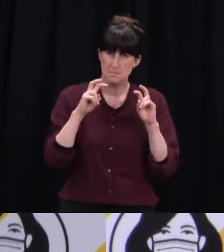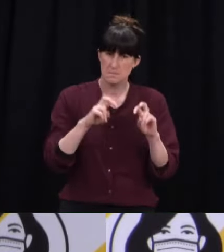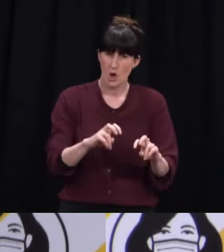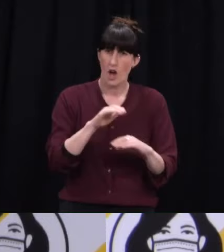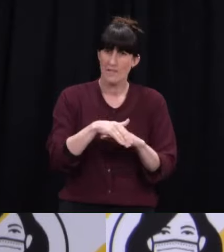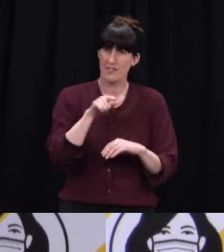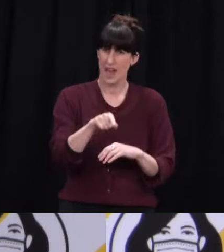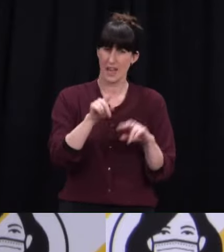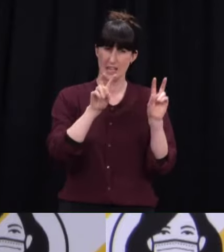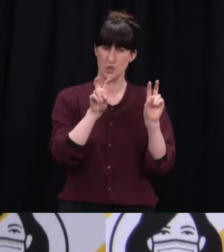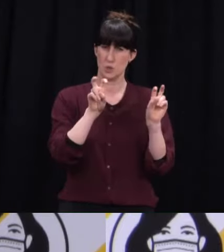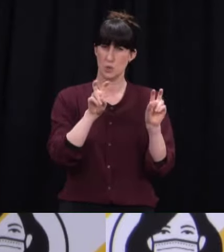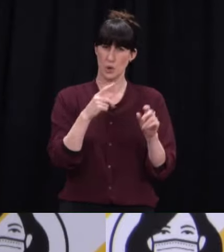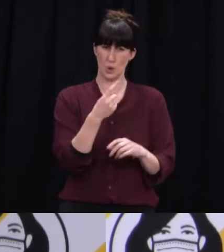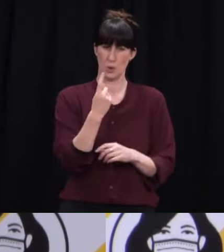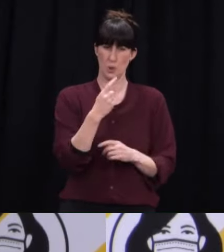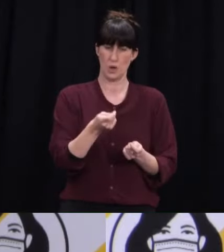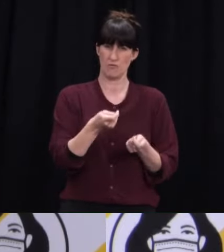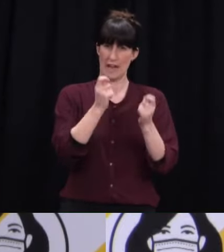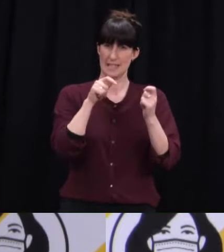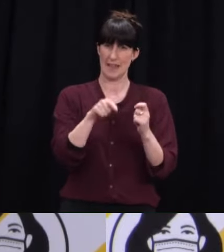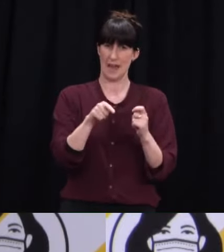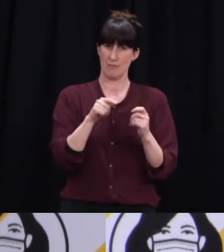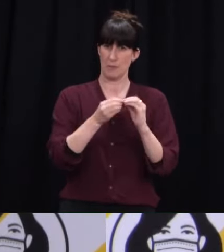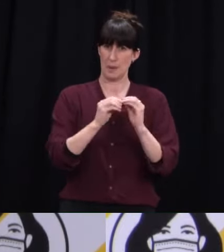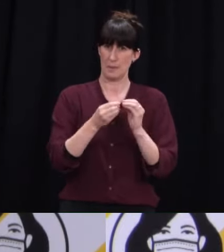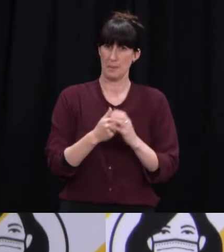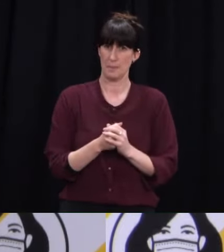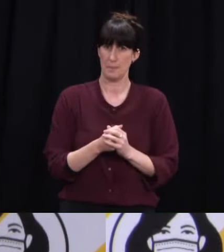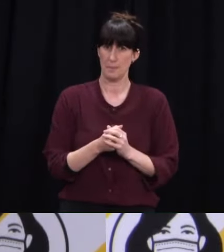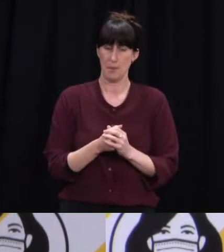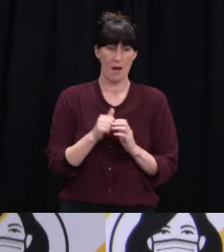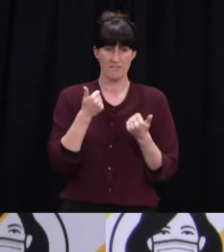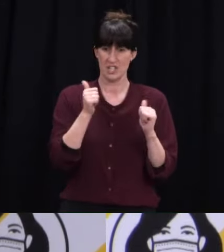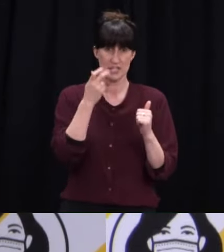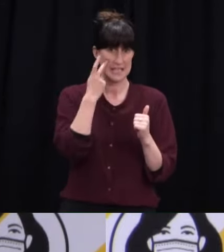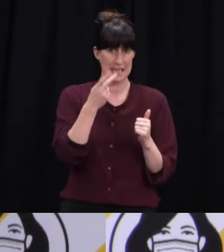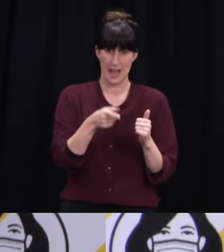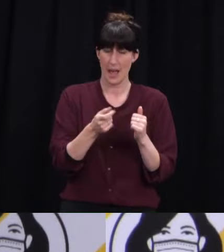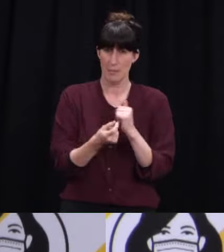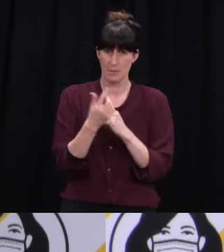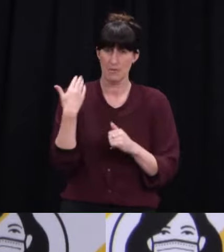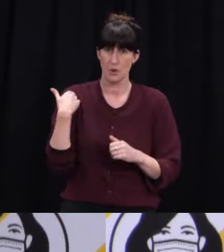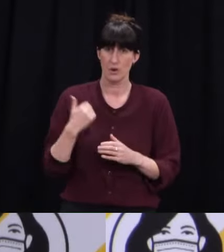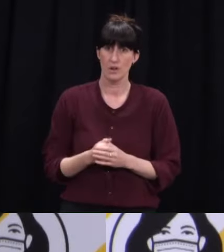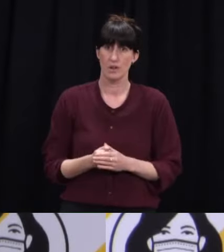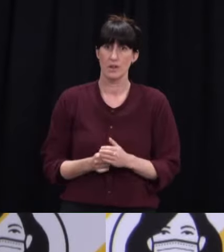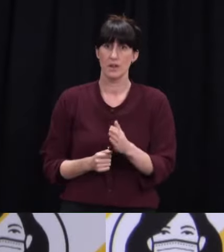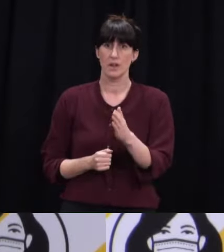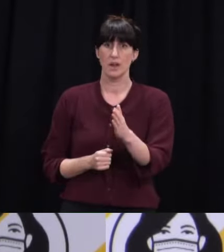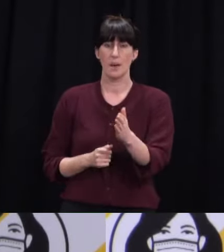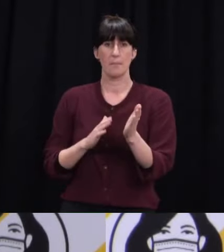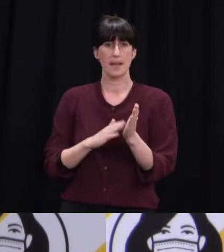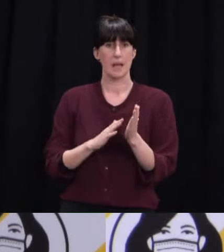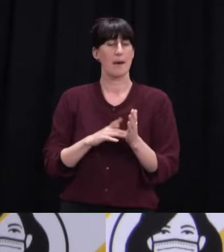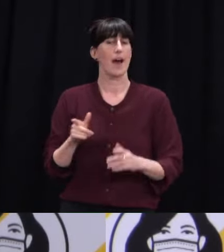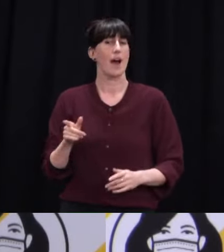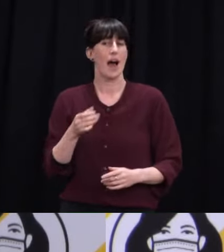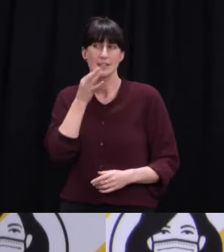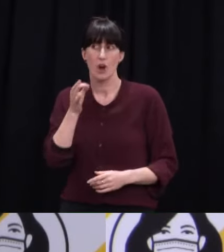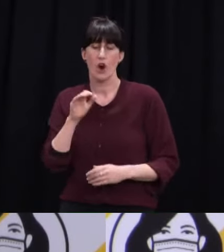concern and why they're raising that particular concern, but we've seen examples of where that's already been happening. confident, though, that it's been happening on a large